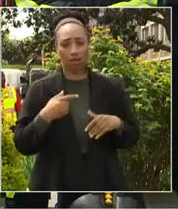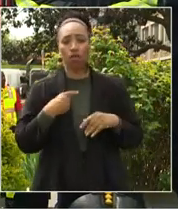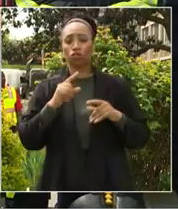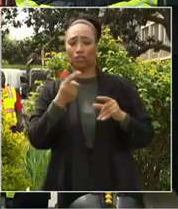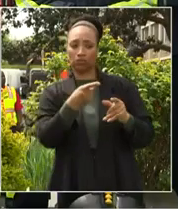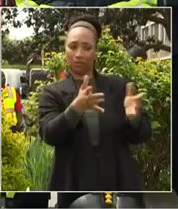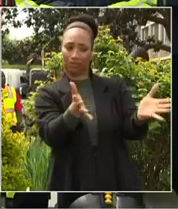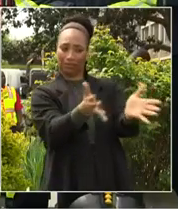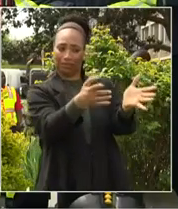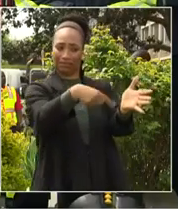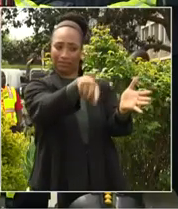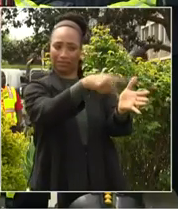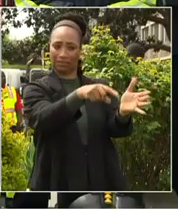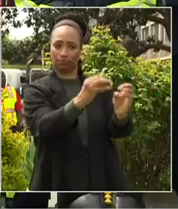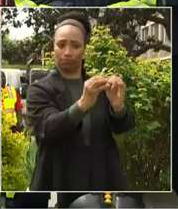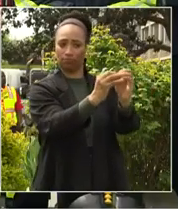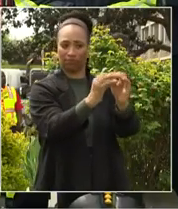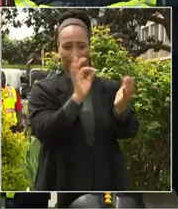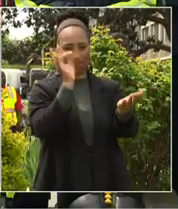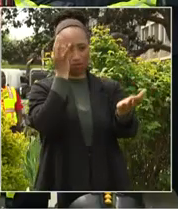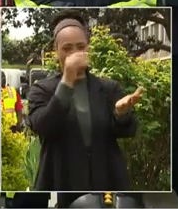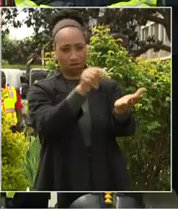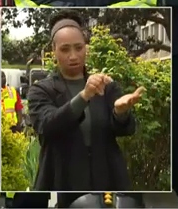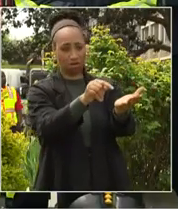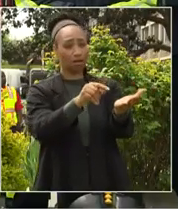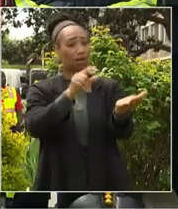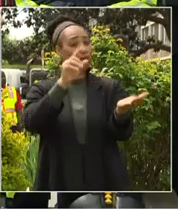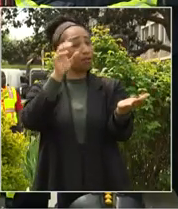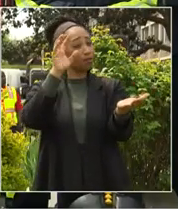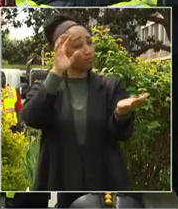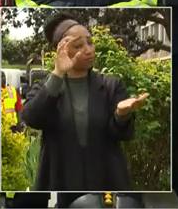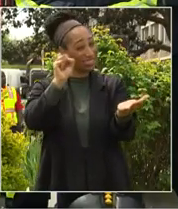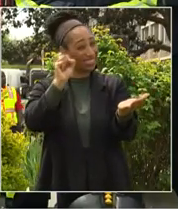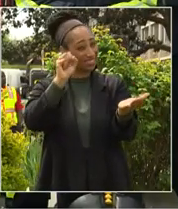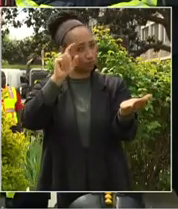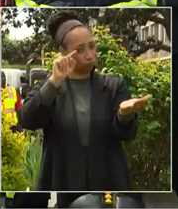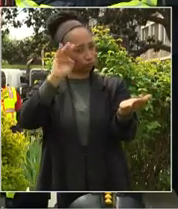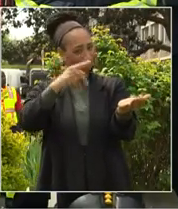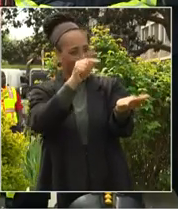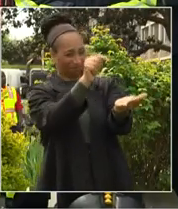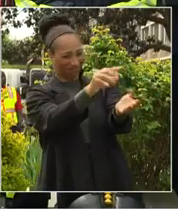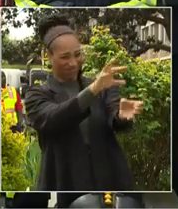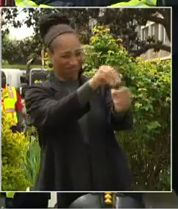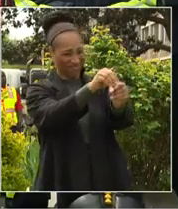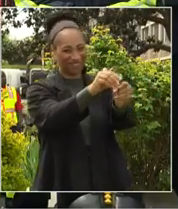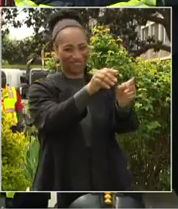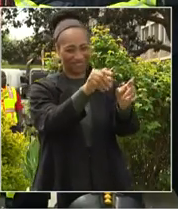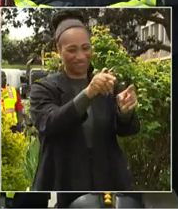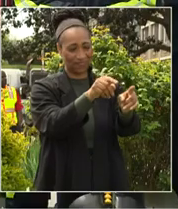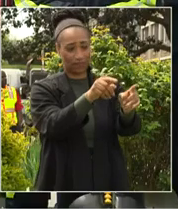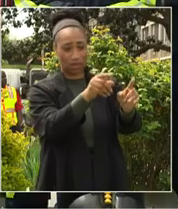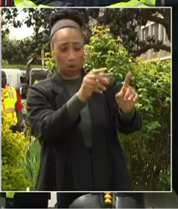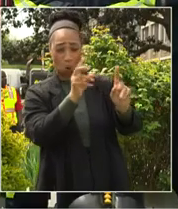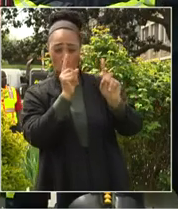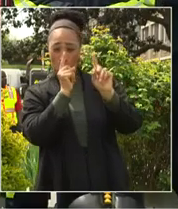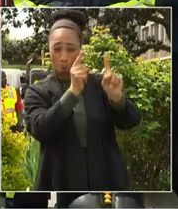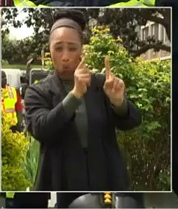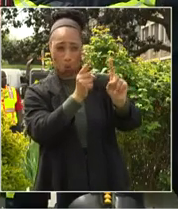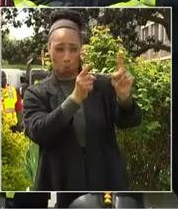the president, let me say, to focus on those shared priorities and how he can best be helpful.